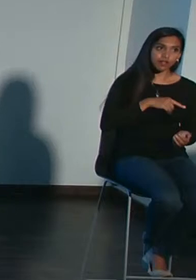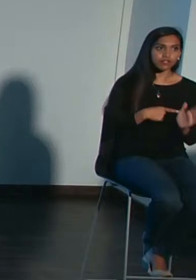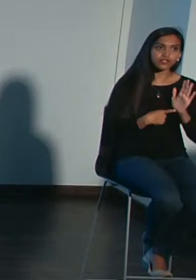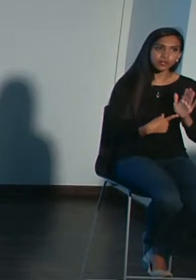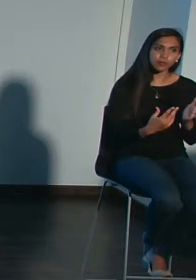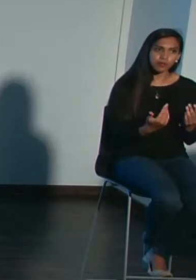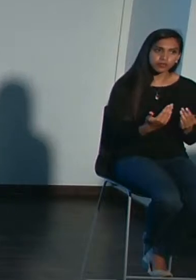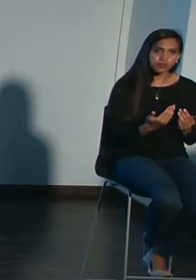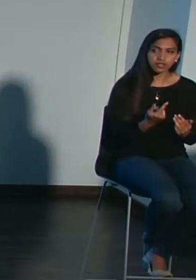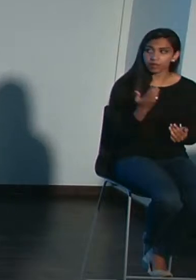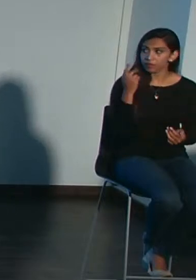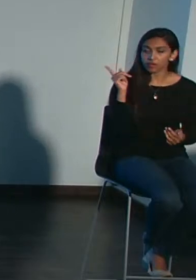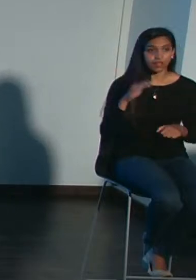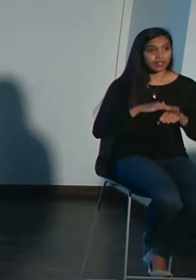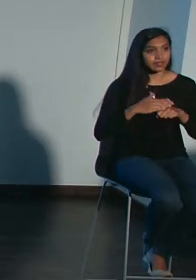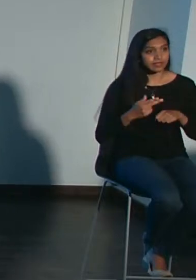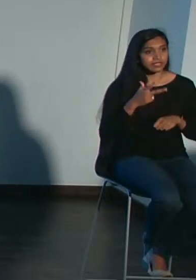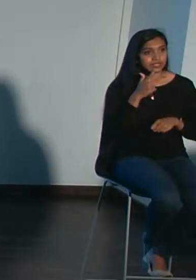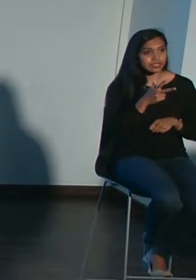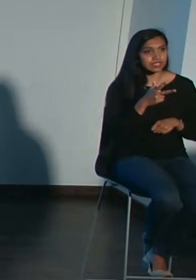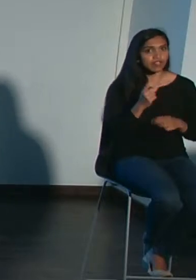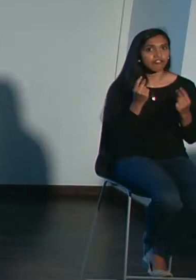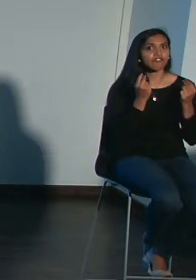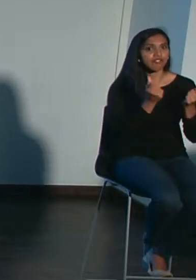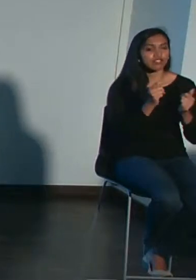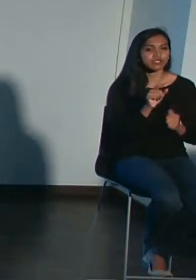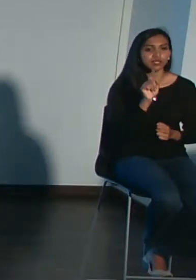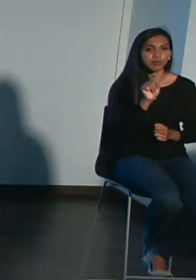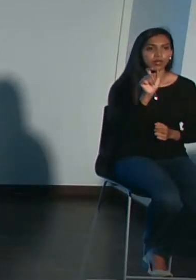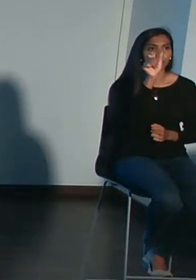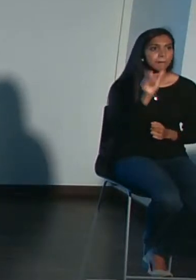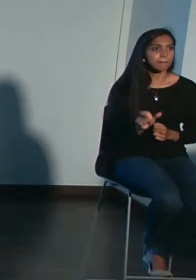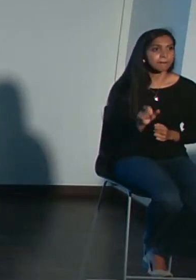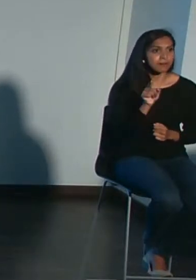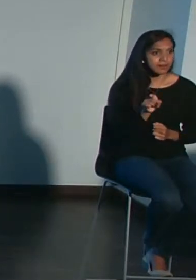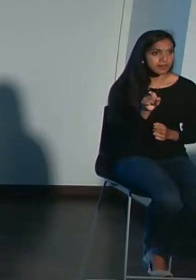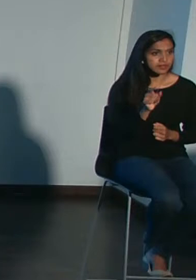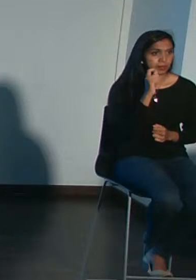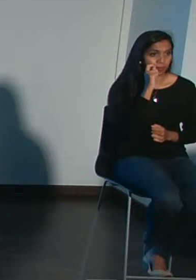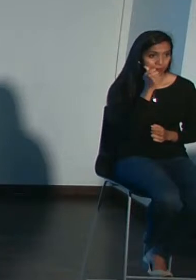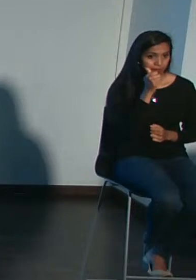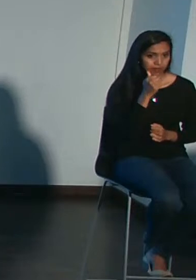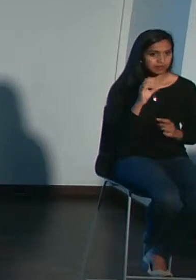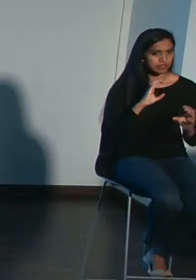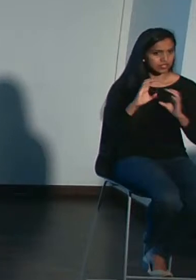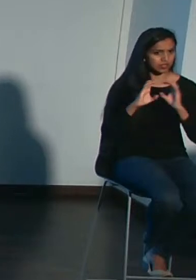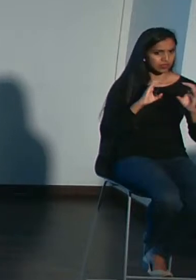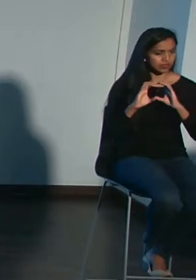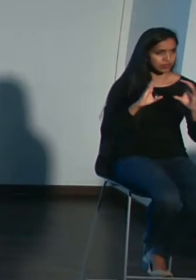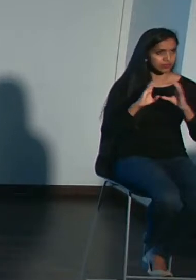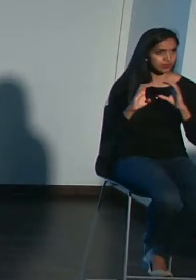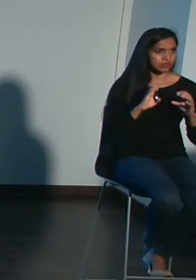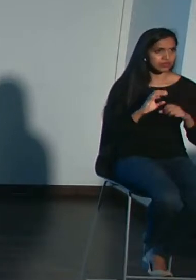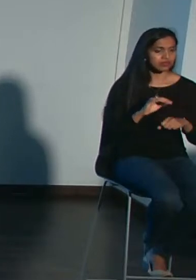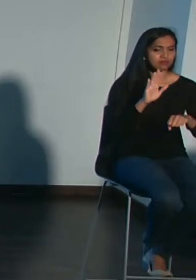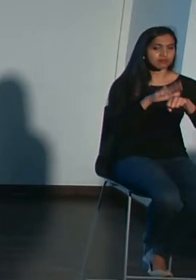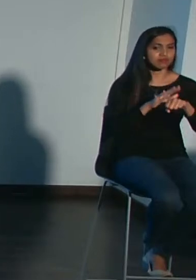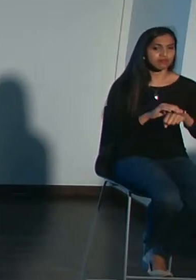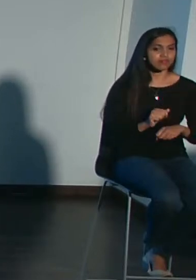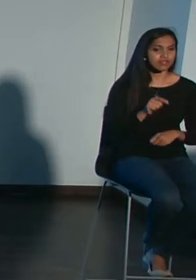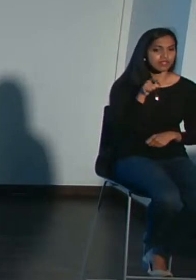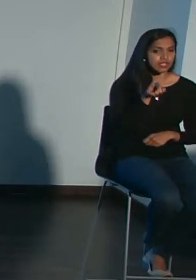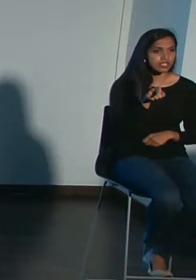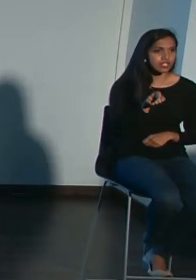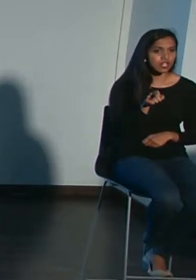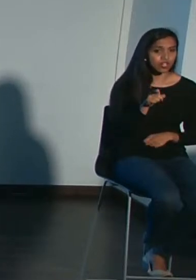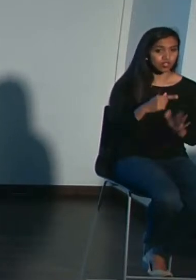then point at a um, man who was part of this conversation, and I said, but he's not very good